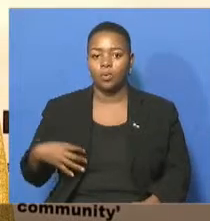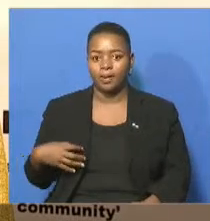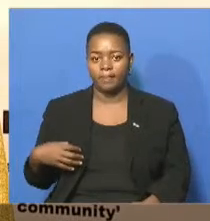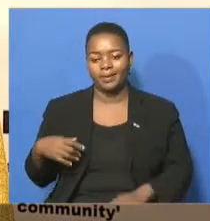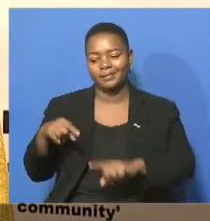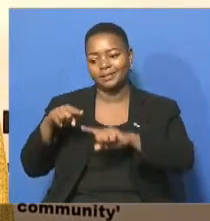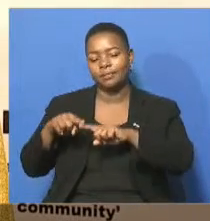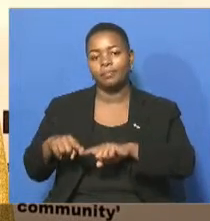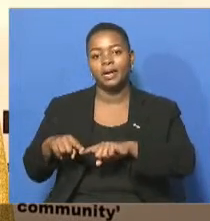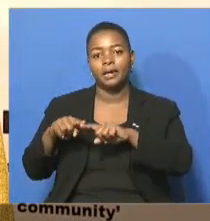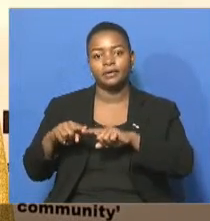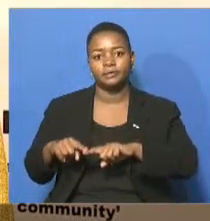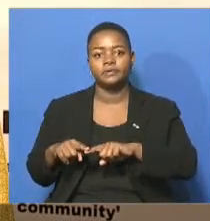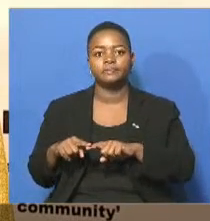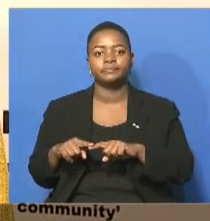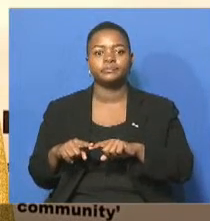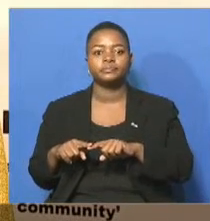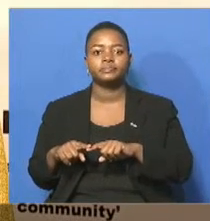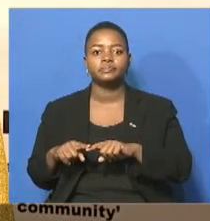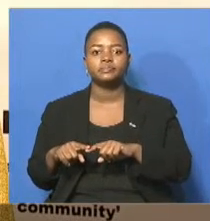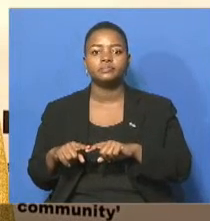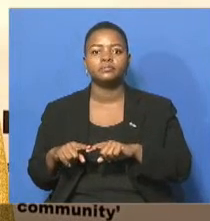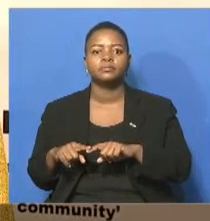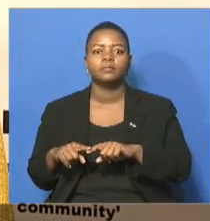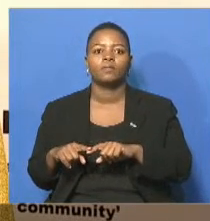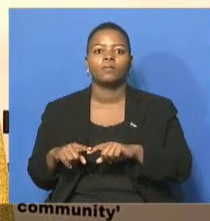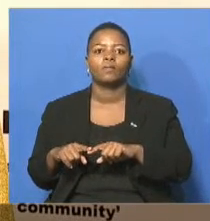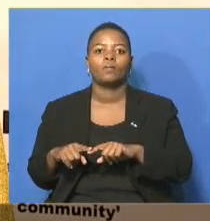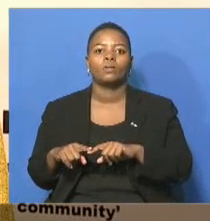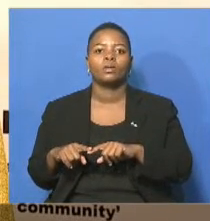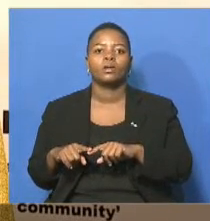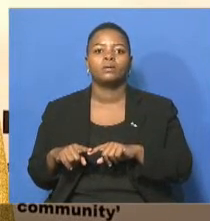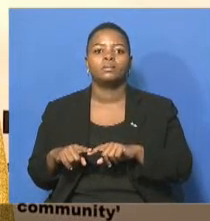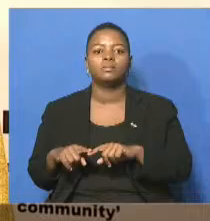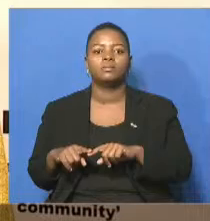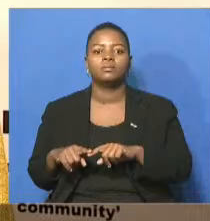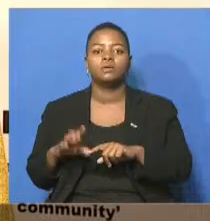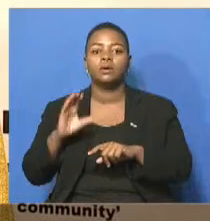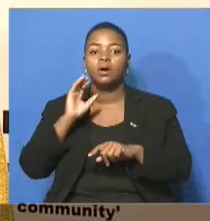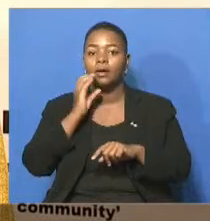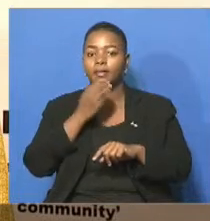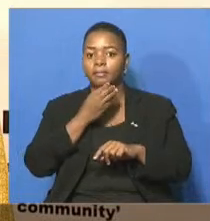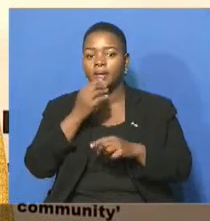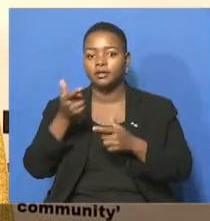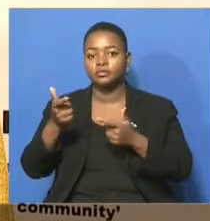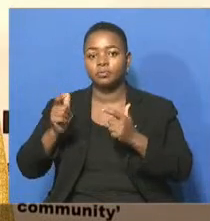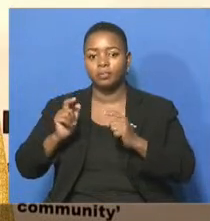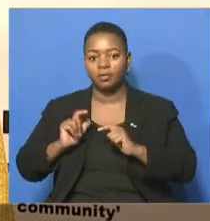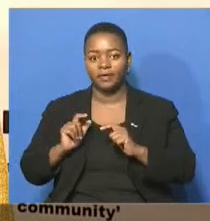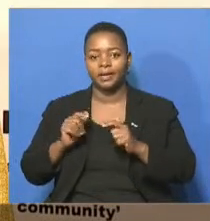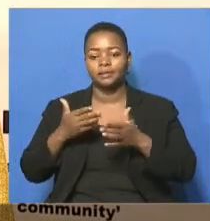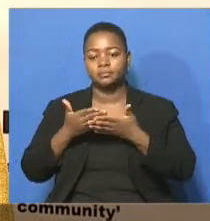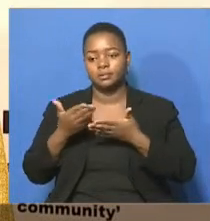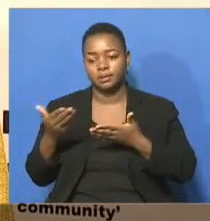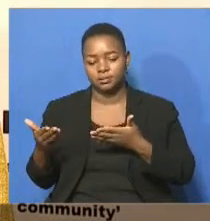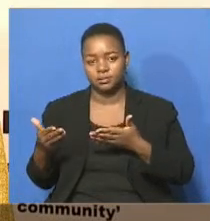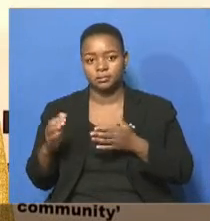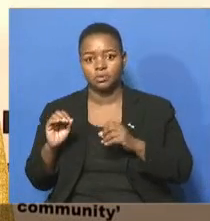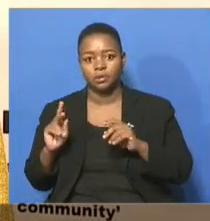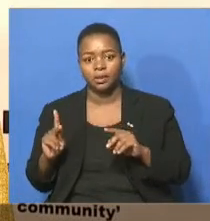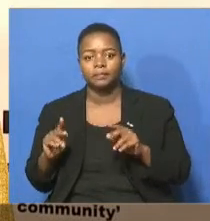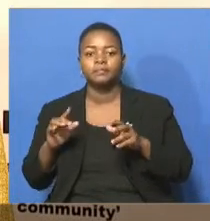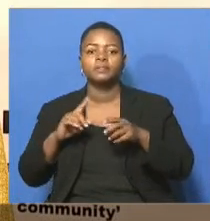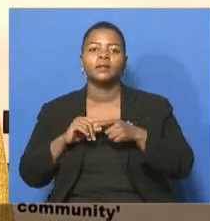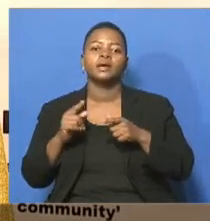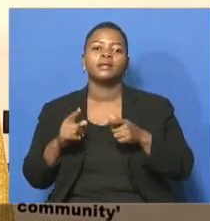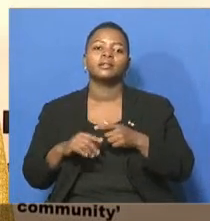are dependent, you know, more to provide. So